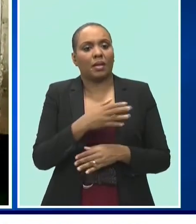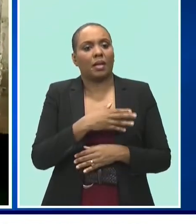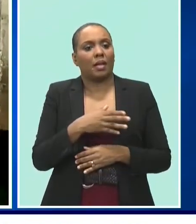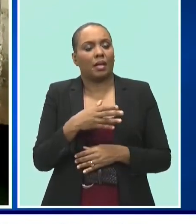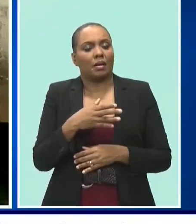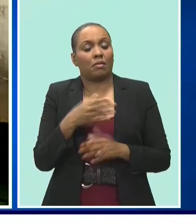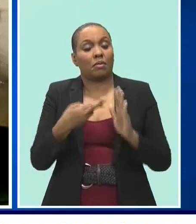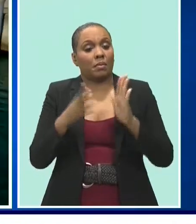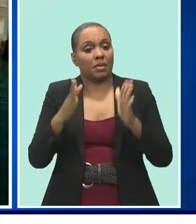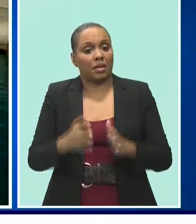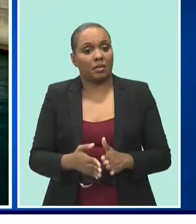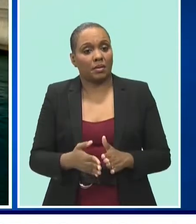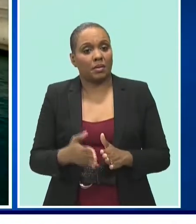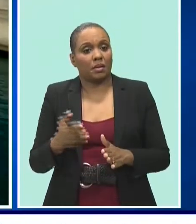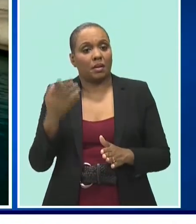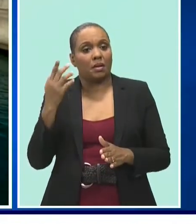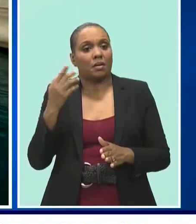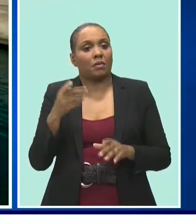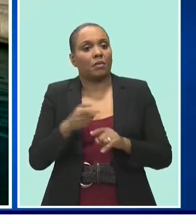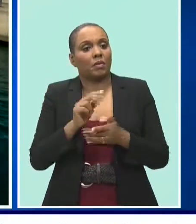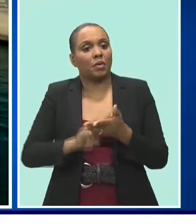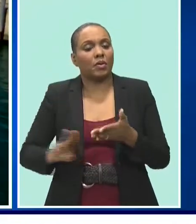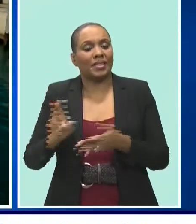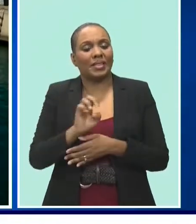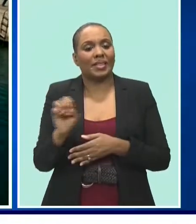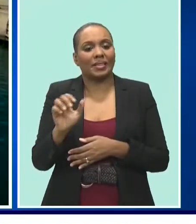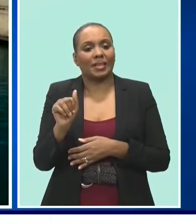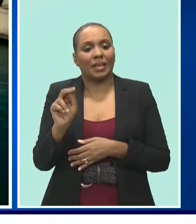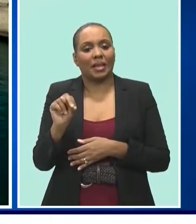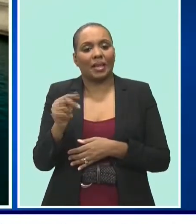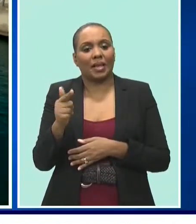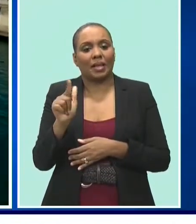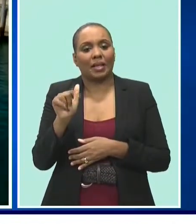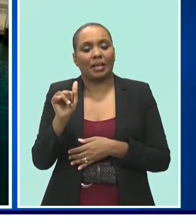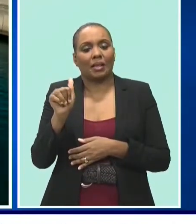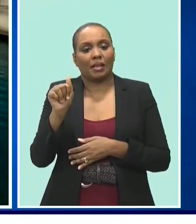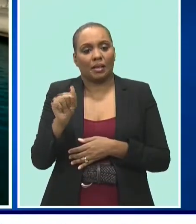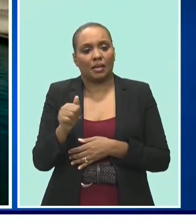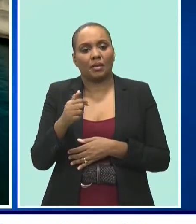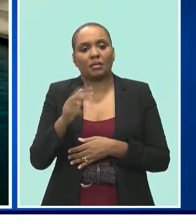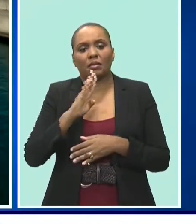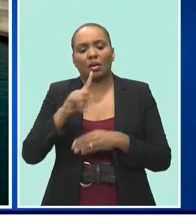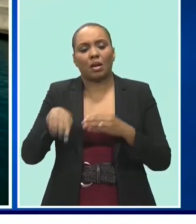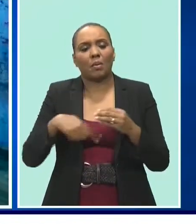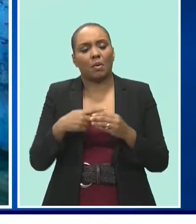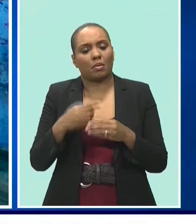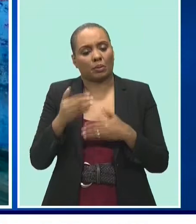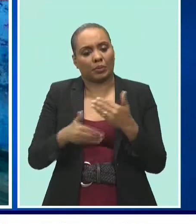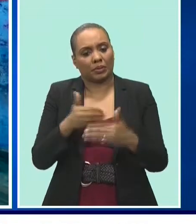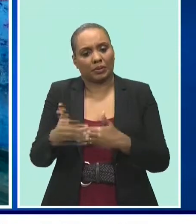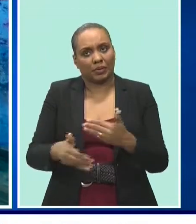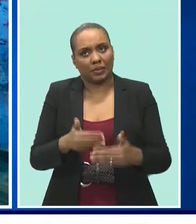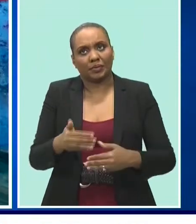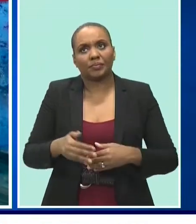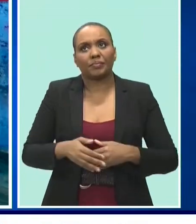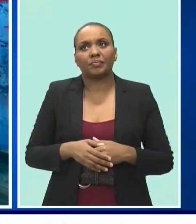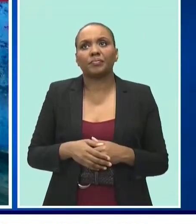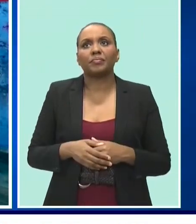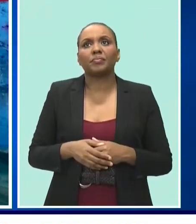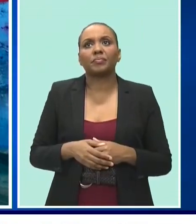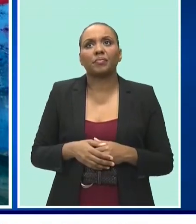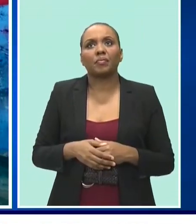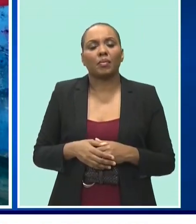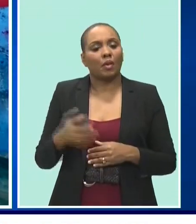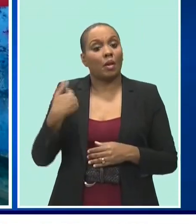are overseeing the aeronaut, explained how the processes will unfold. Be out in the Eureka project for the